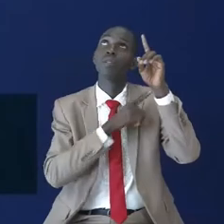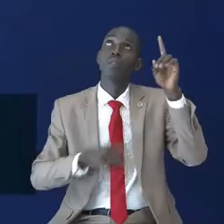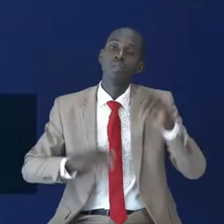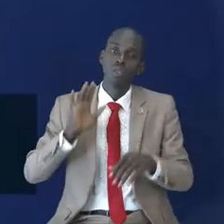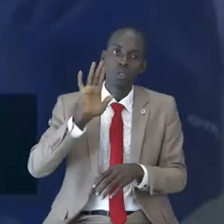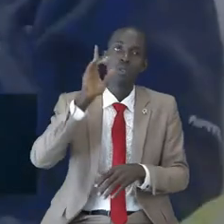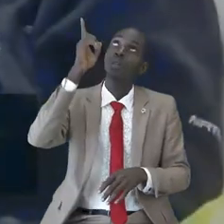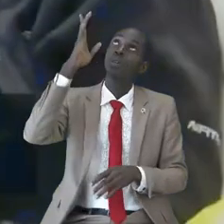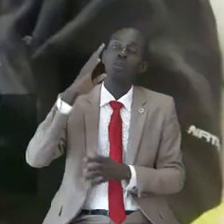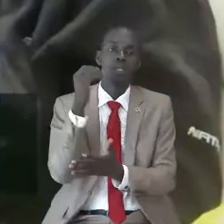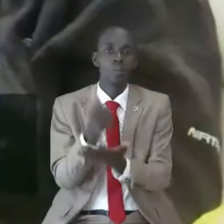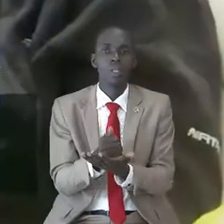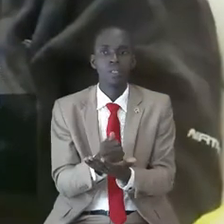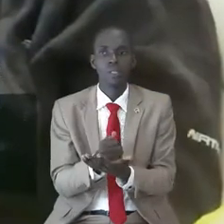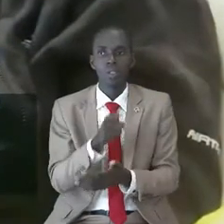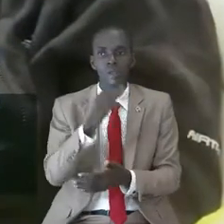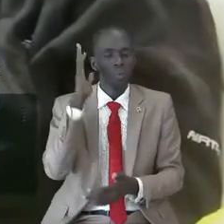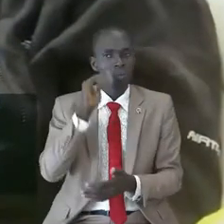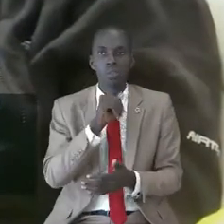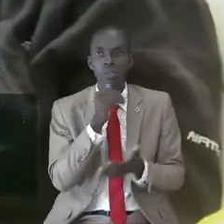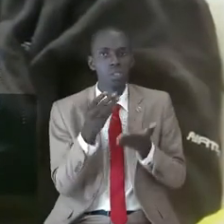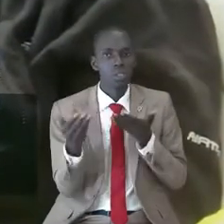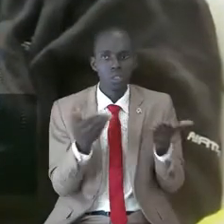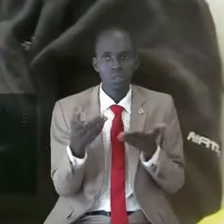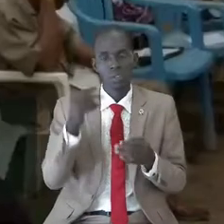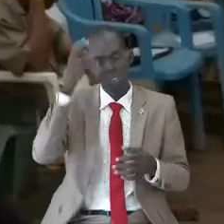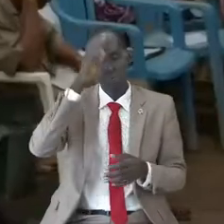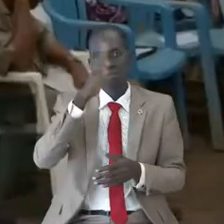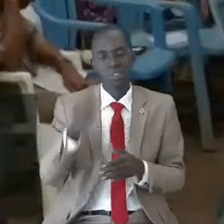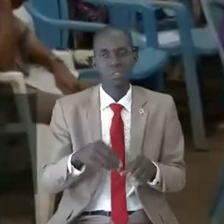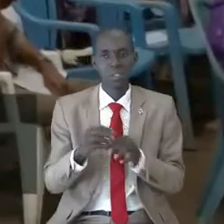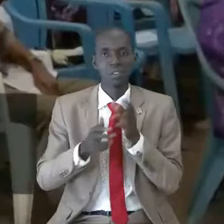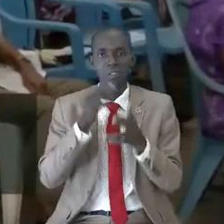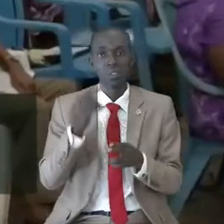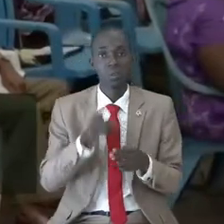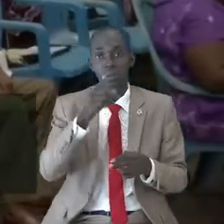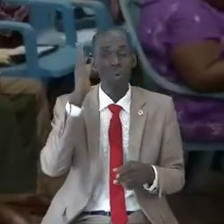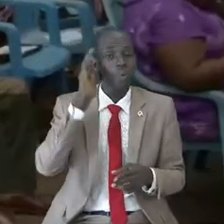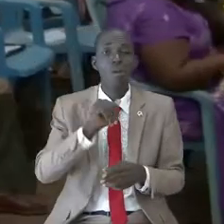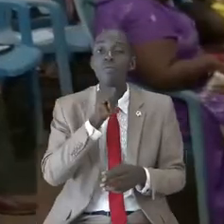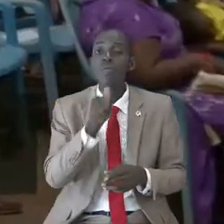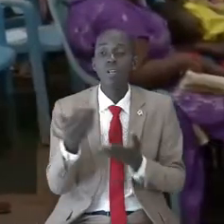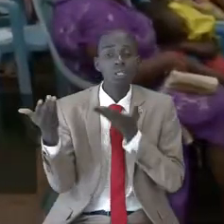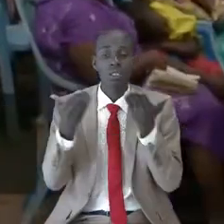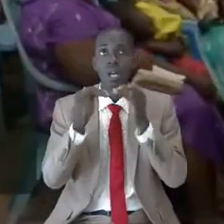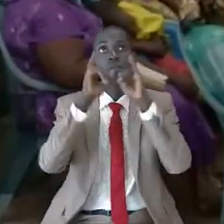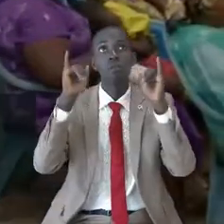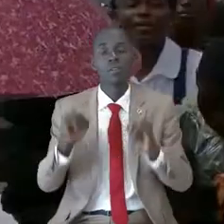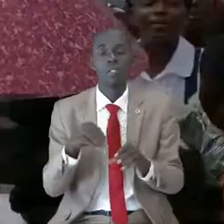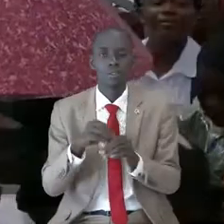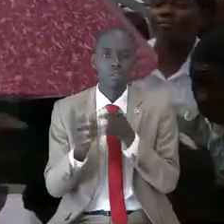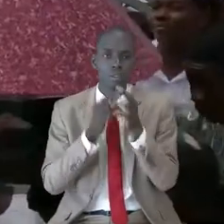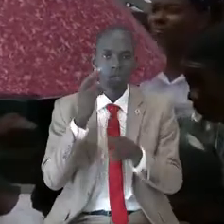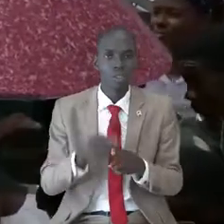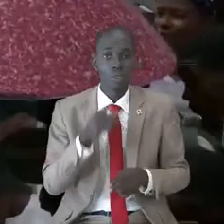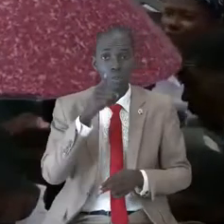Amen. You will not serve the devil. Amen. You will not serve idols. Amen. You